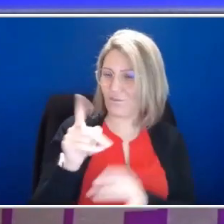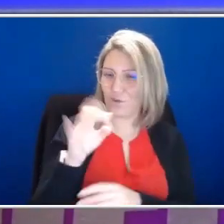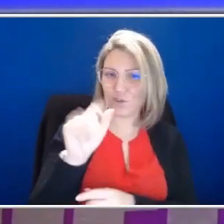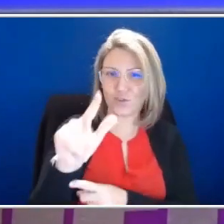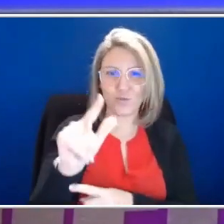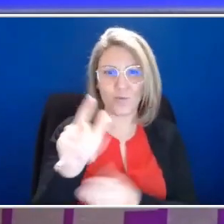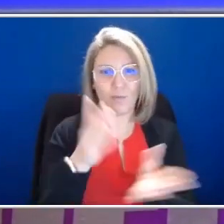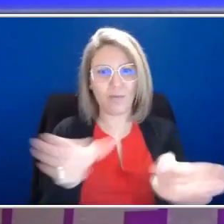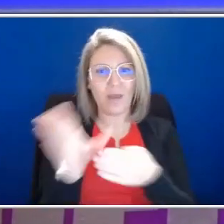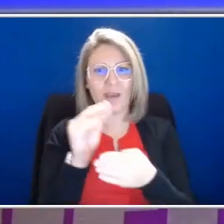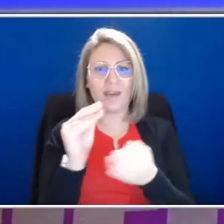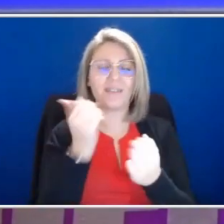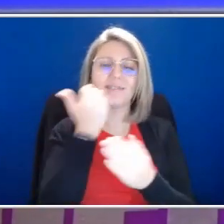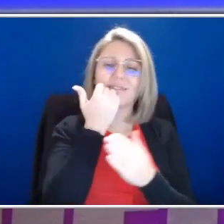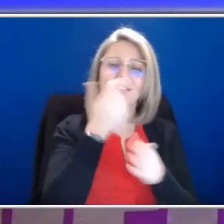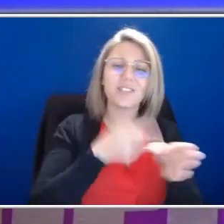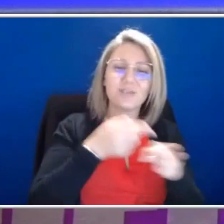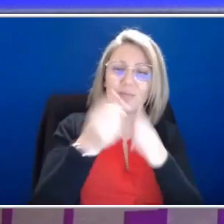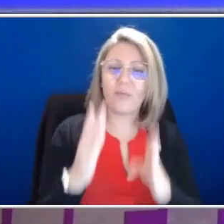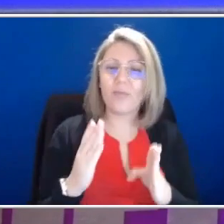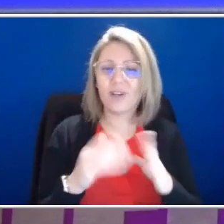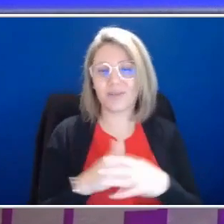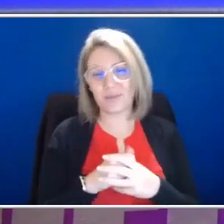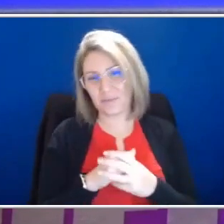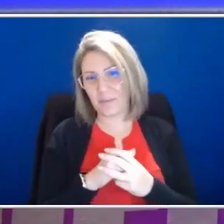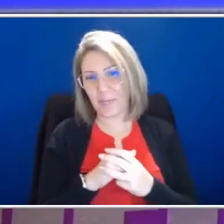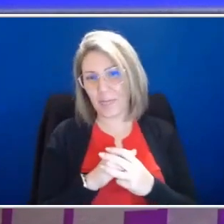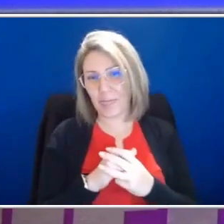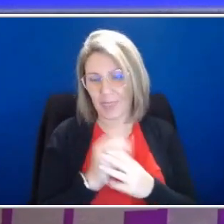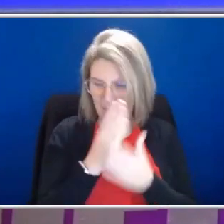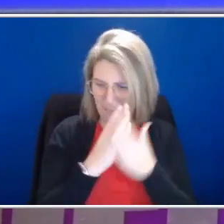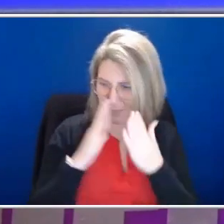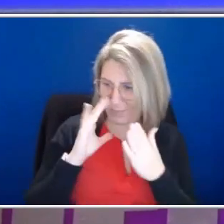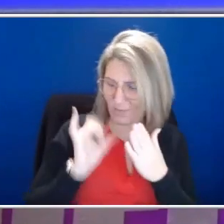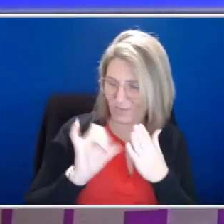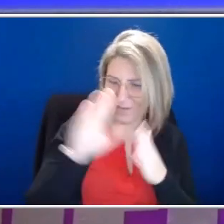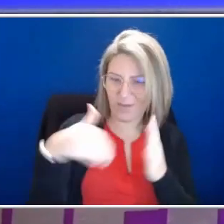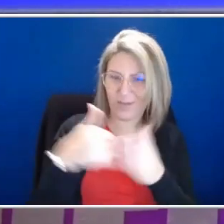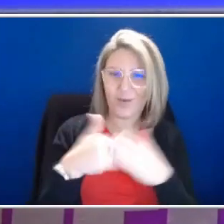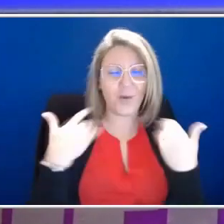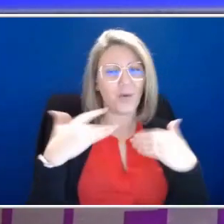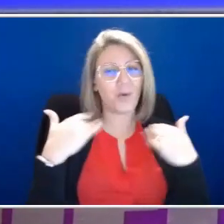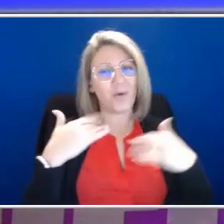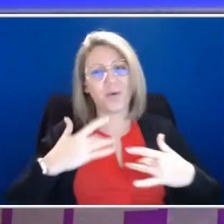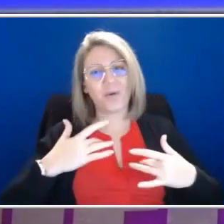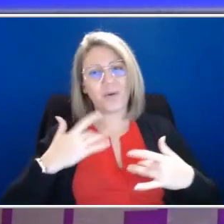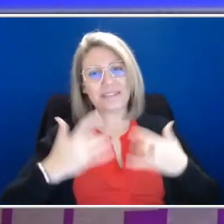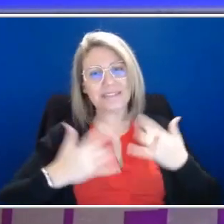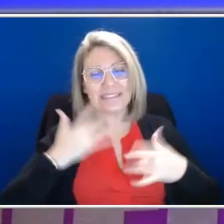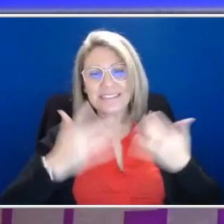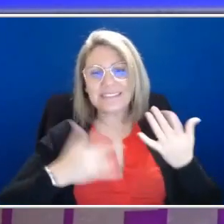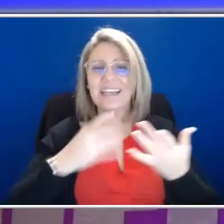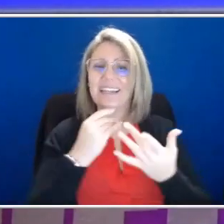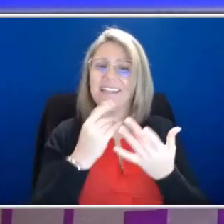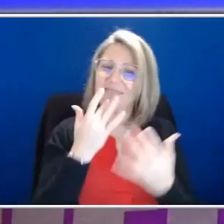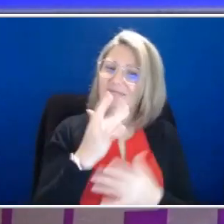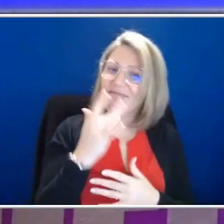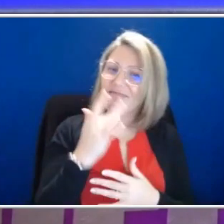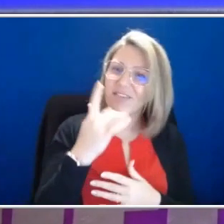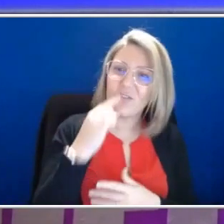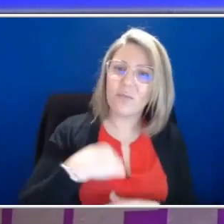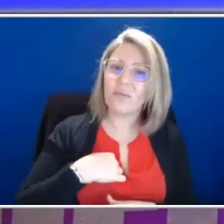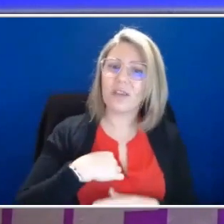So, getting to be a part of all of that is really exciting and fortunate for me as a surgeon. And